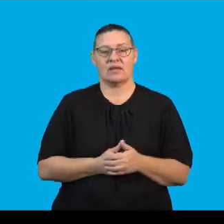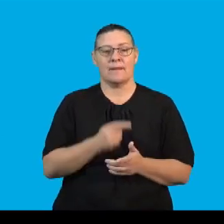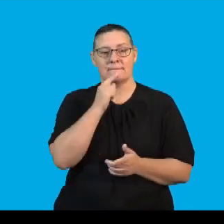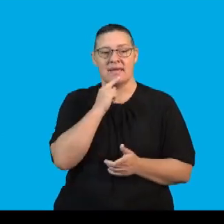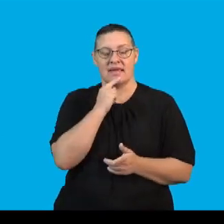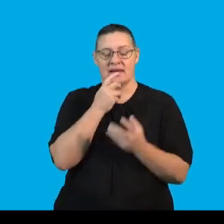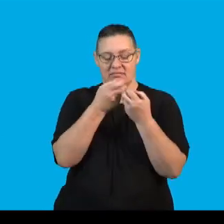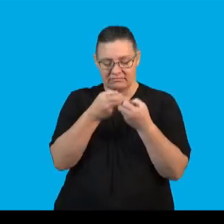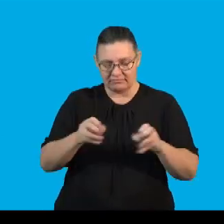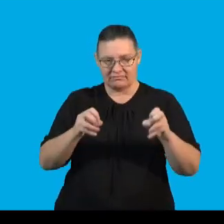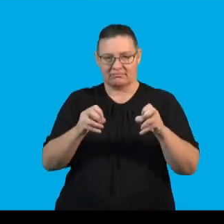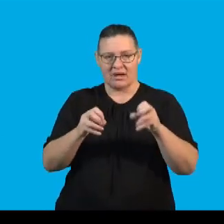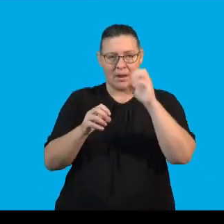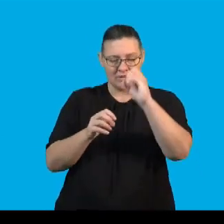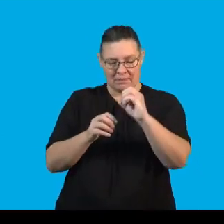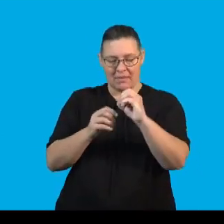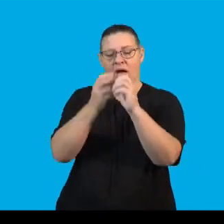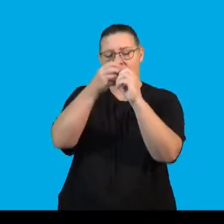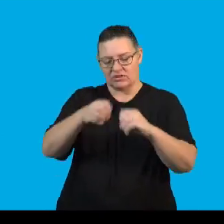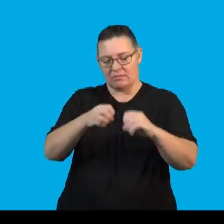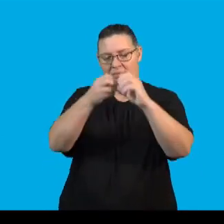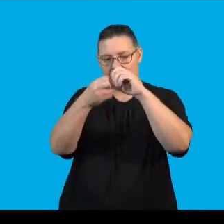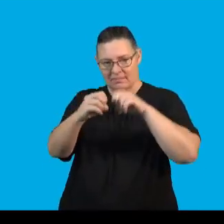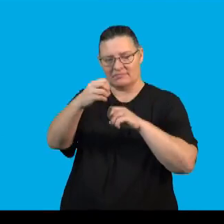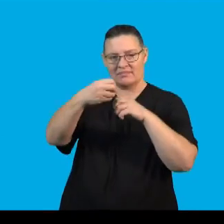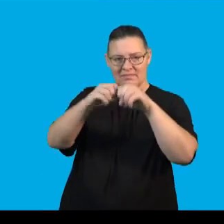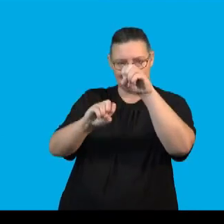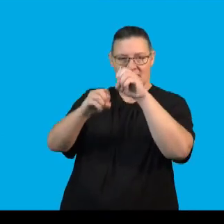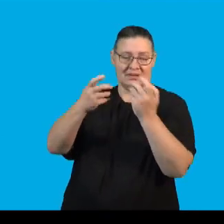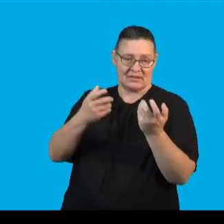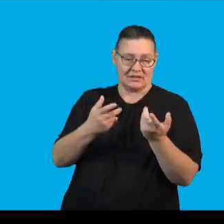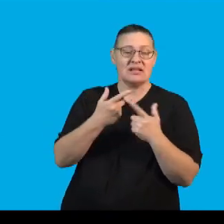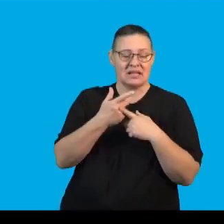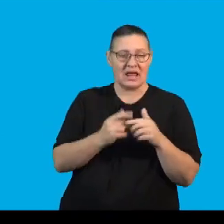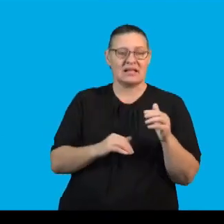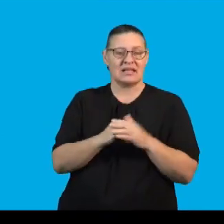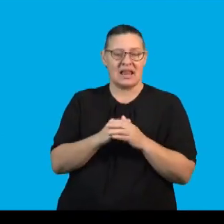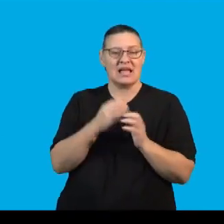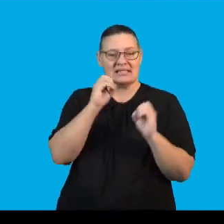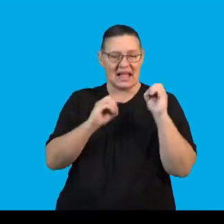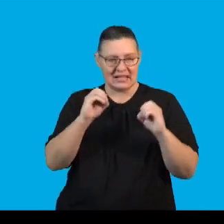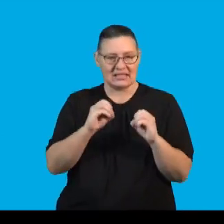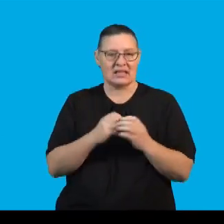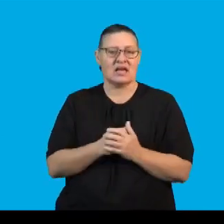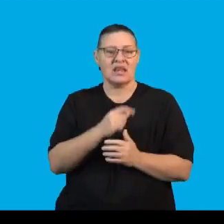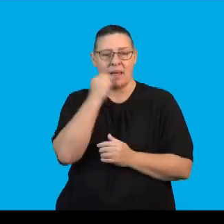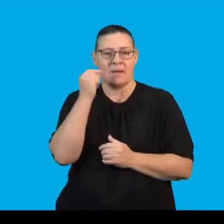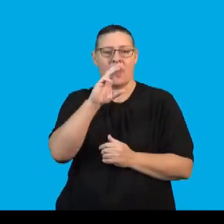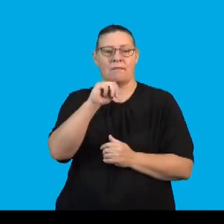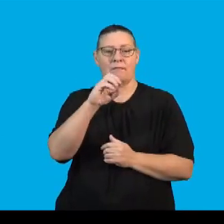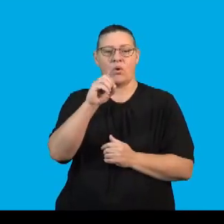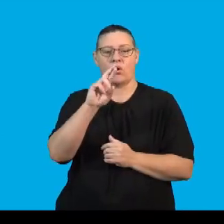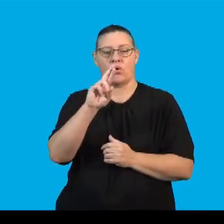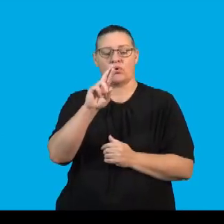So the zygote starts to undergo the process of mitosis until a ball of cells called morula